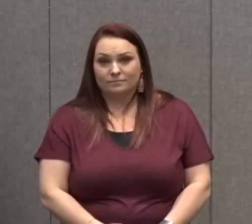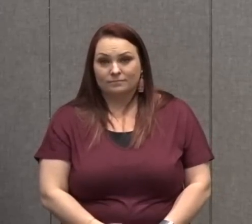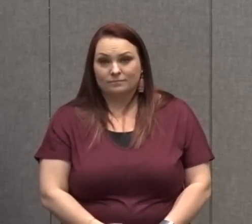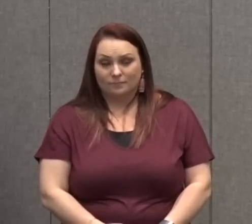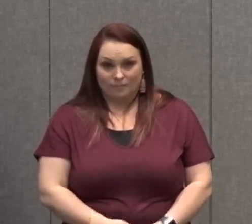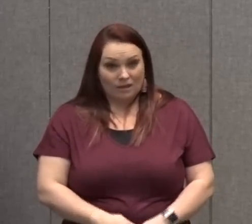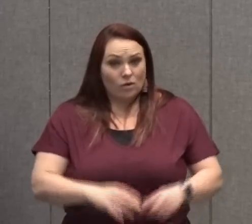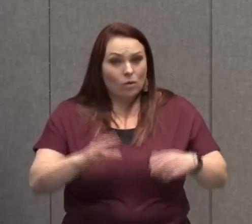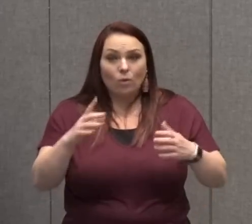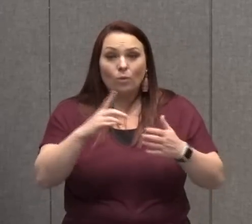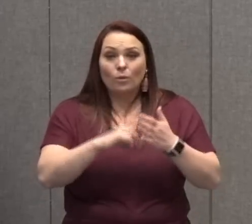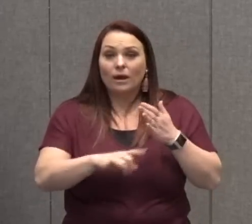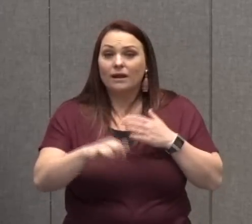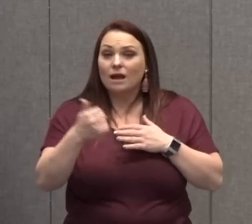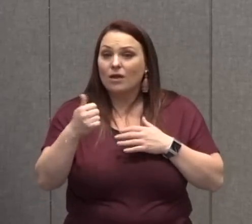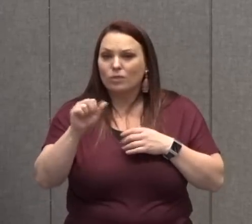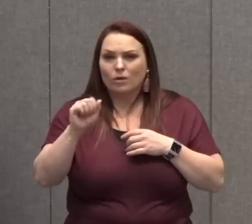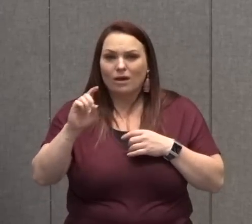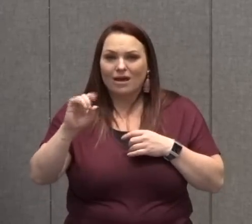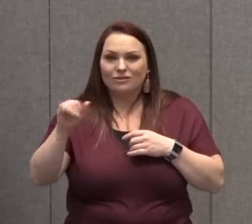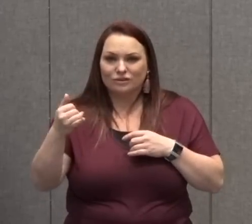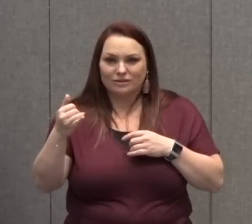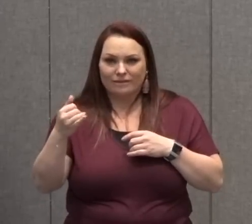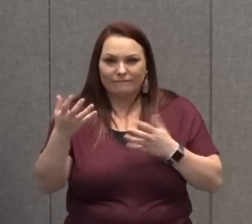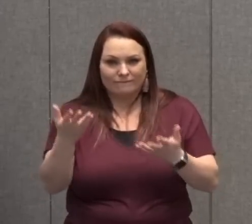are there any other ones